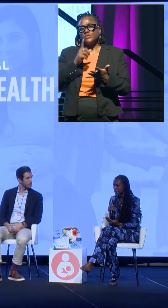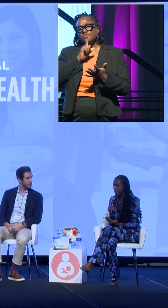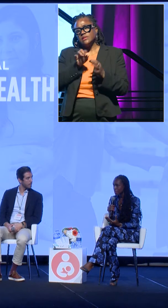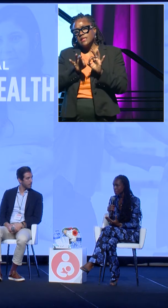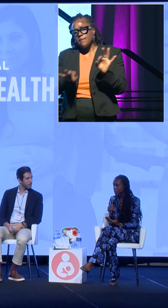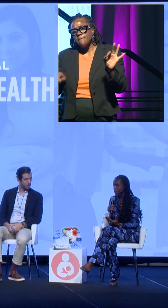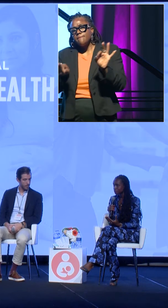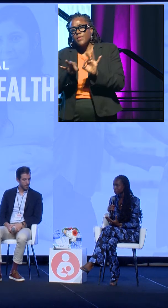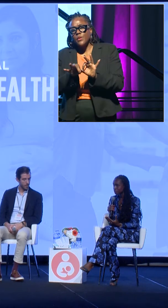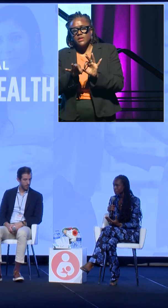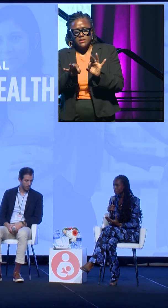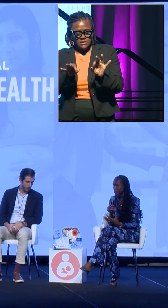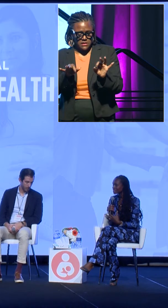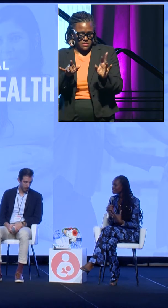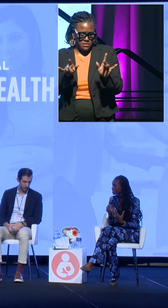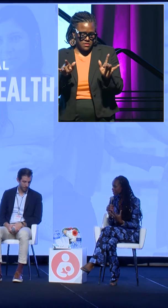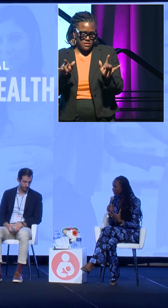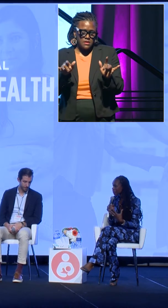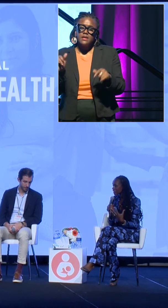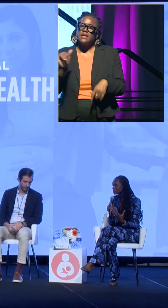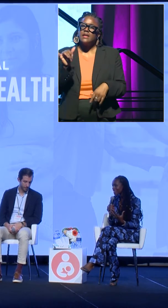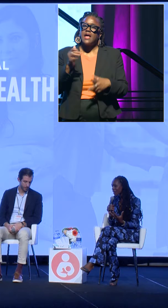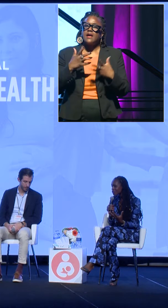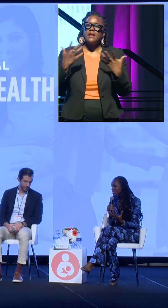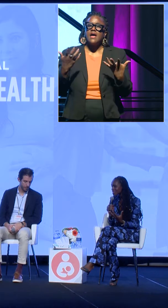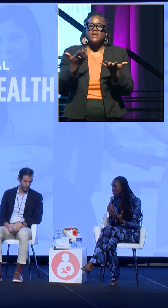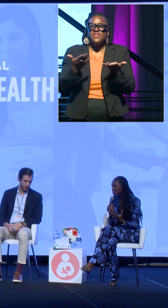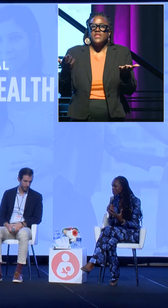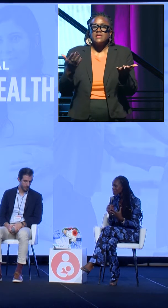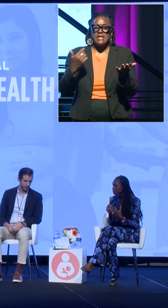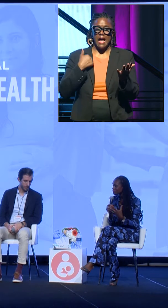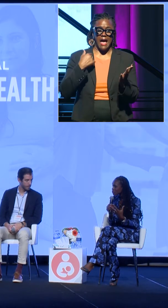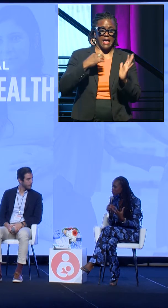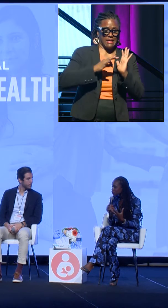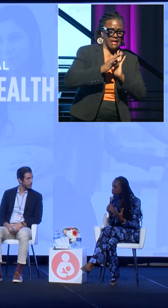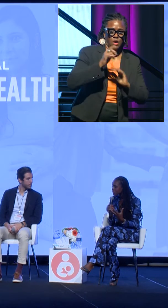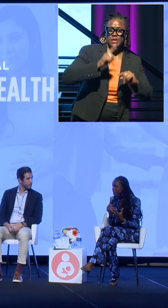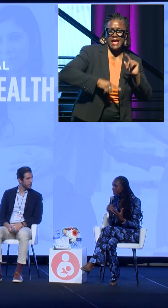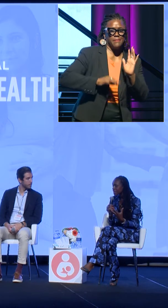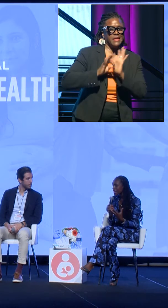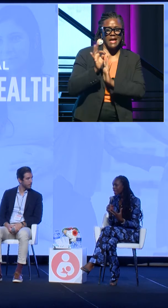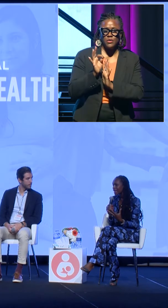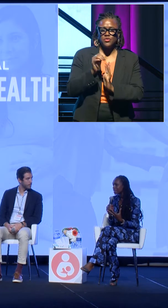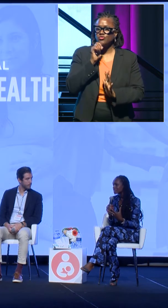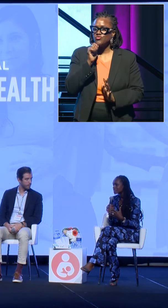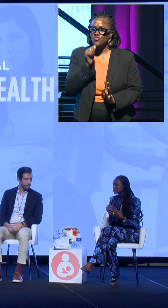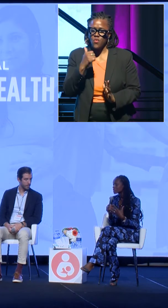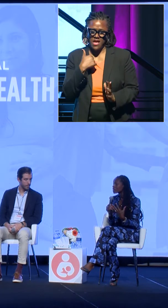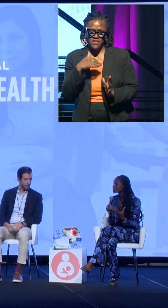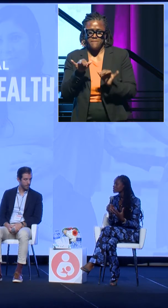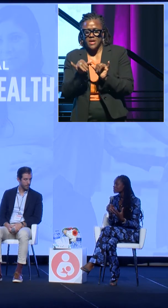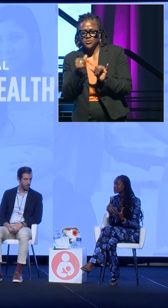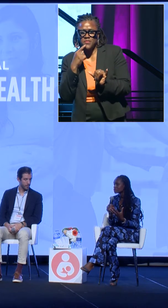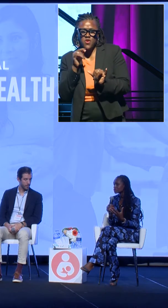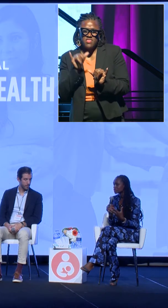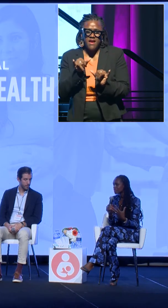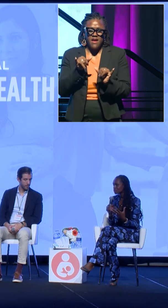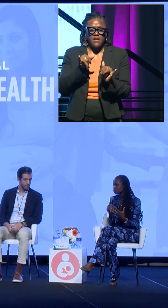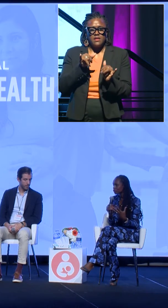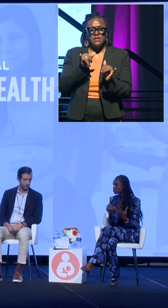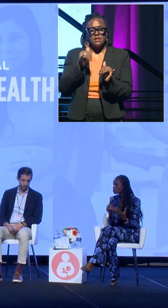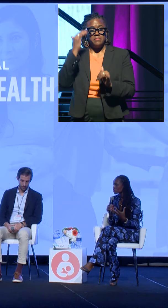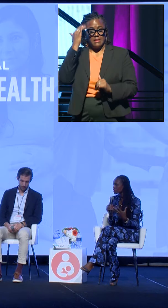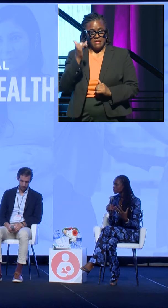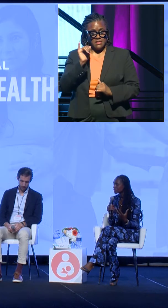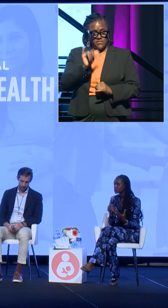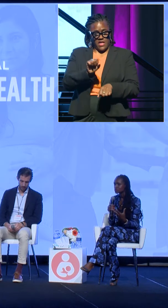important, like a lot of things that count can't be counted. There's not metric for it. And because of the